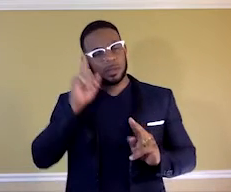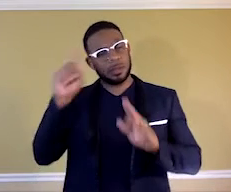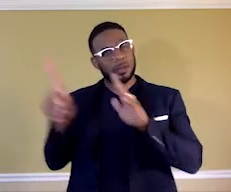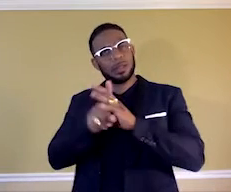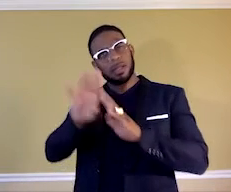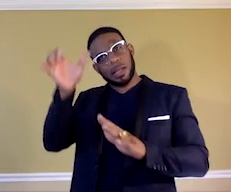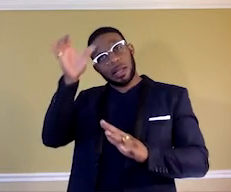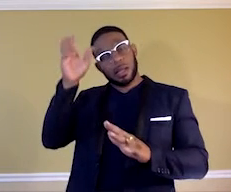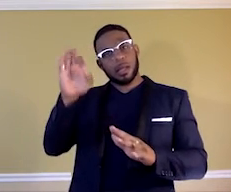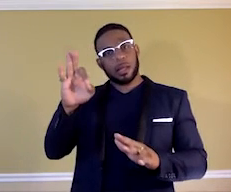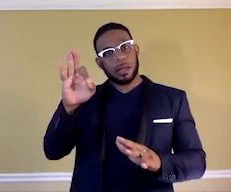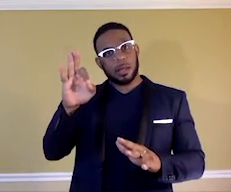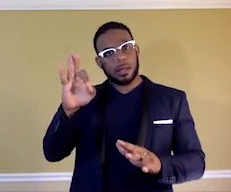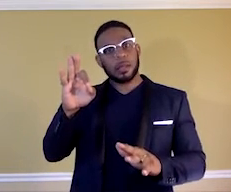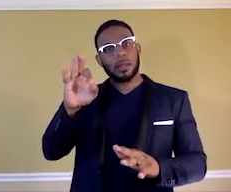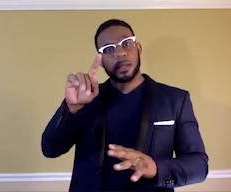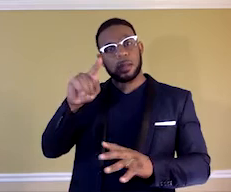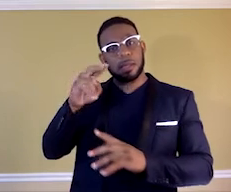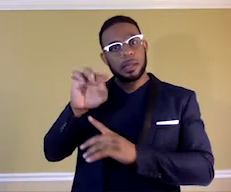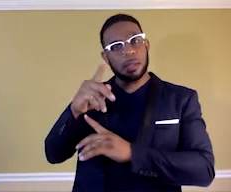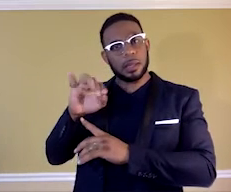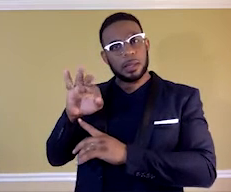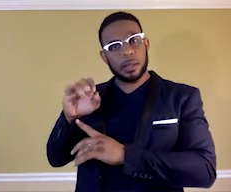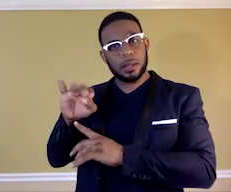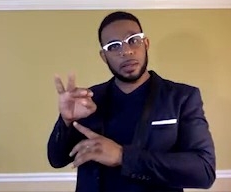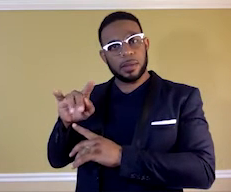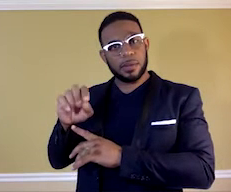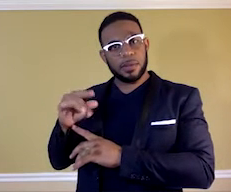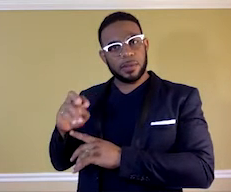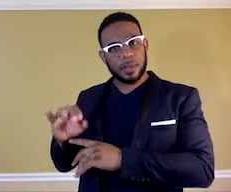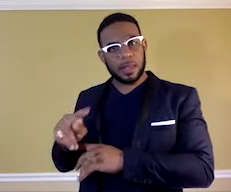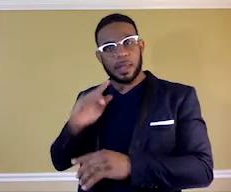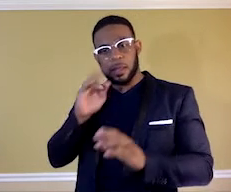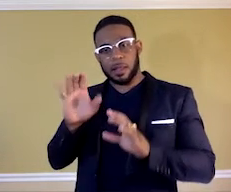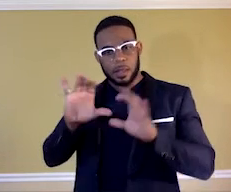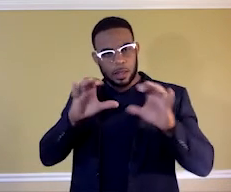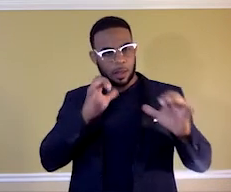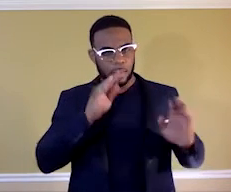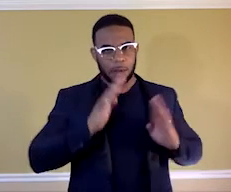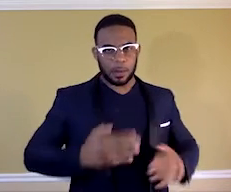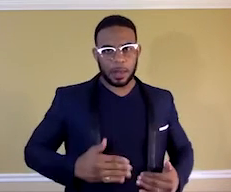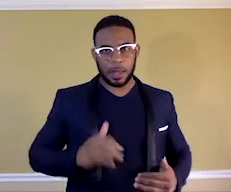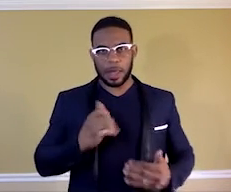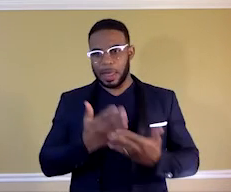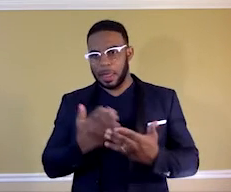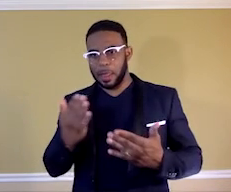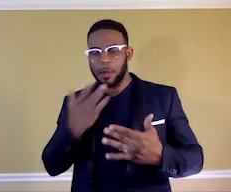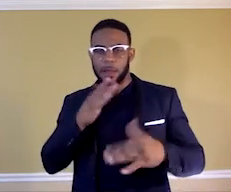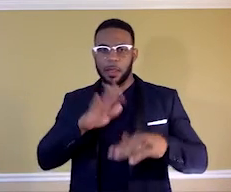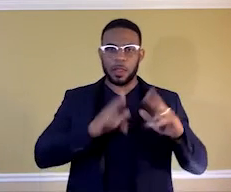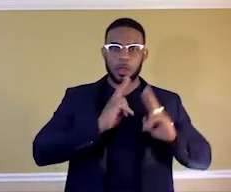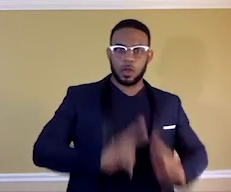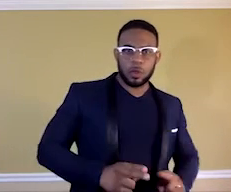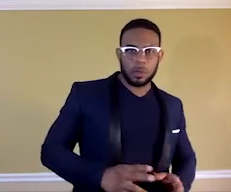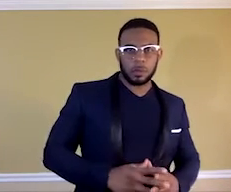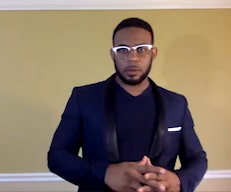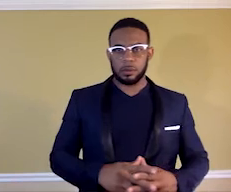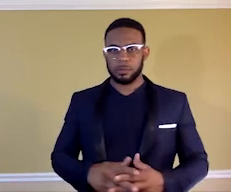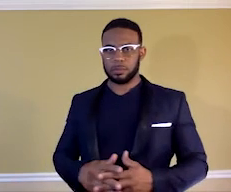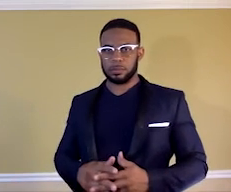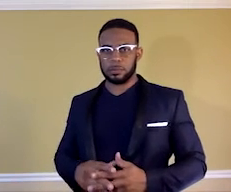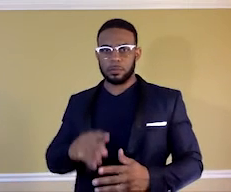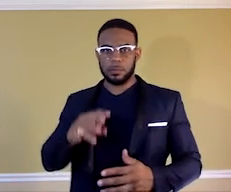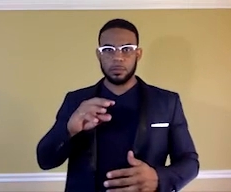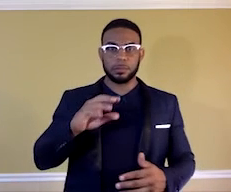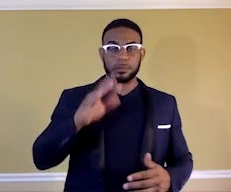the concept of thingification, or the categorization of bodies as items rather than humans.